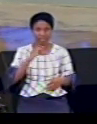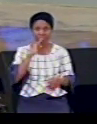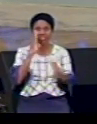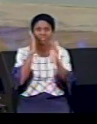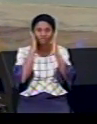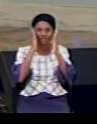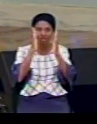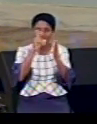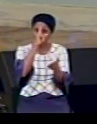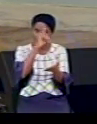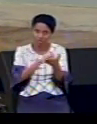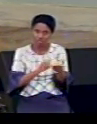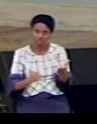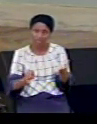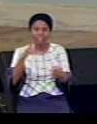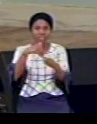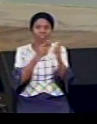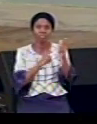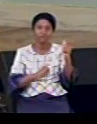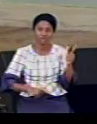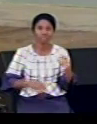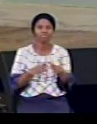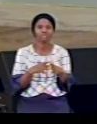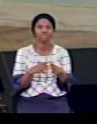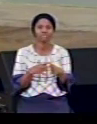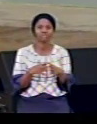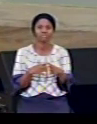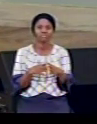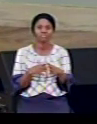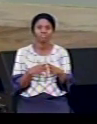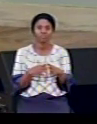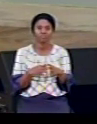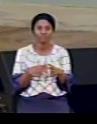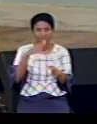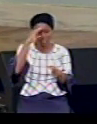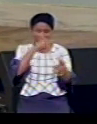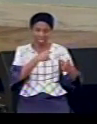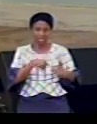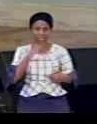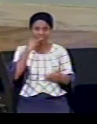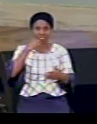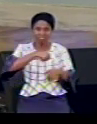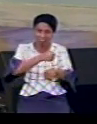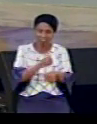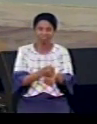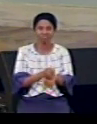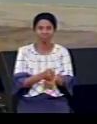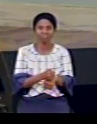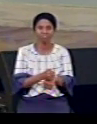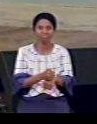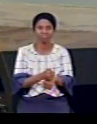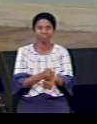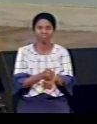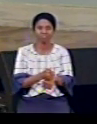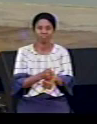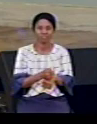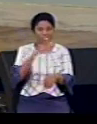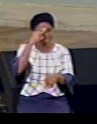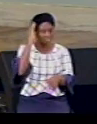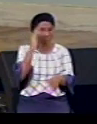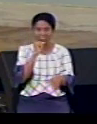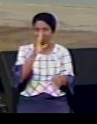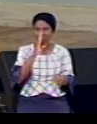fixed, trusting in the Lord. His heart is established. He shall not be